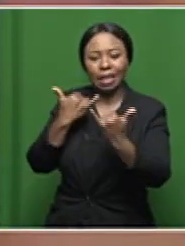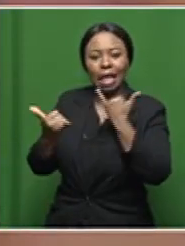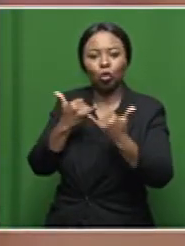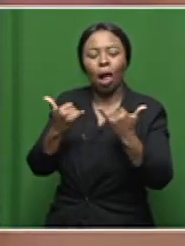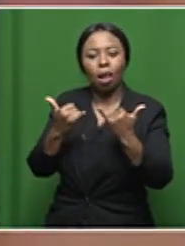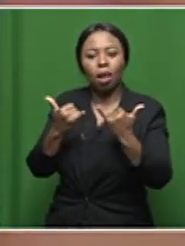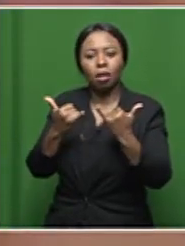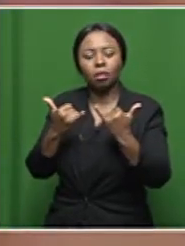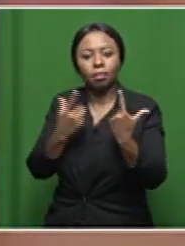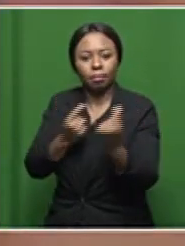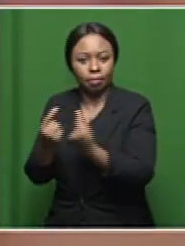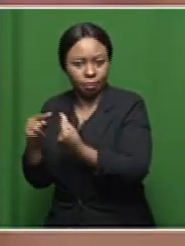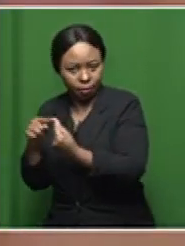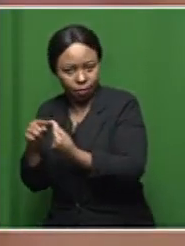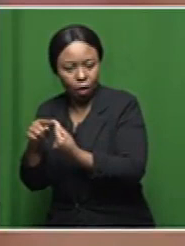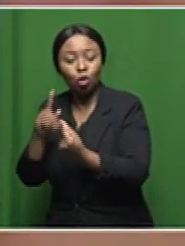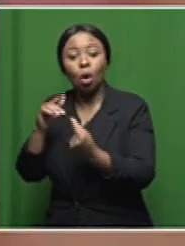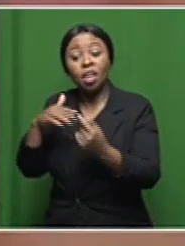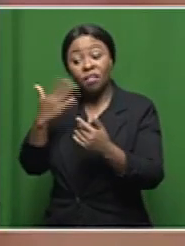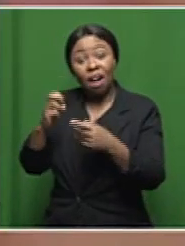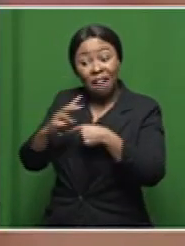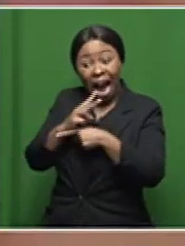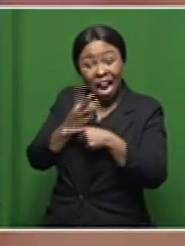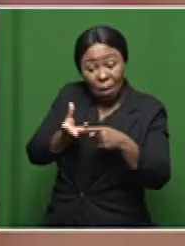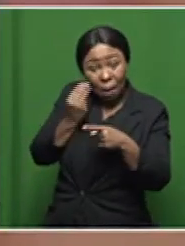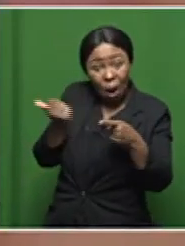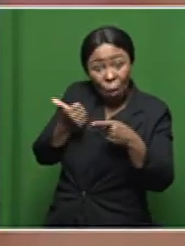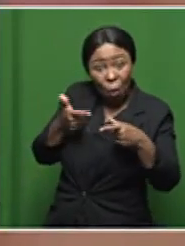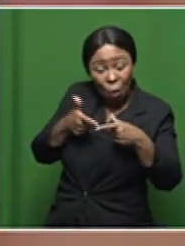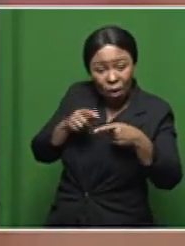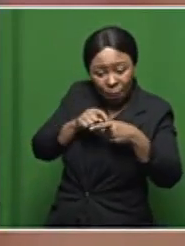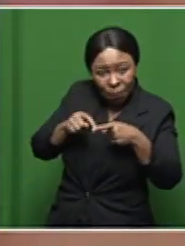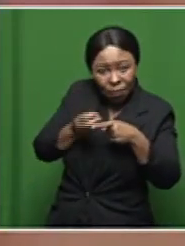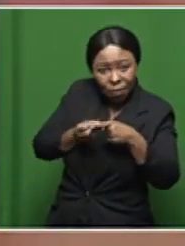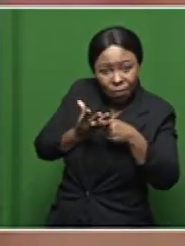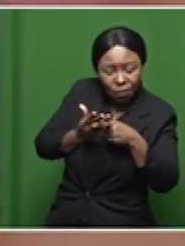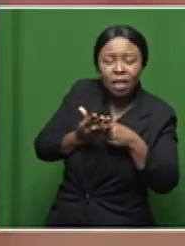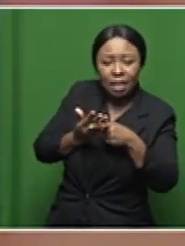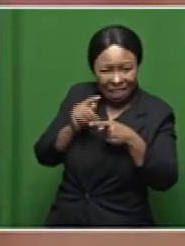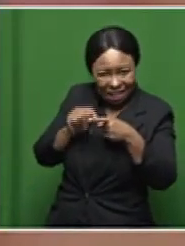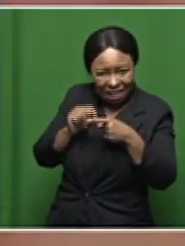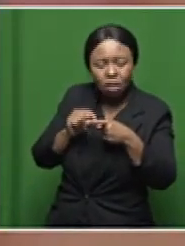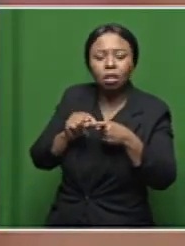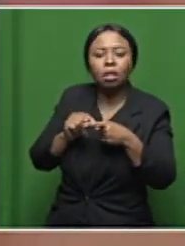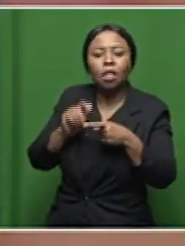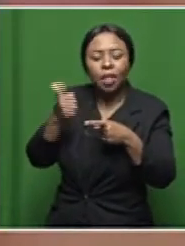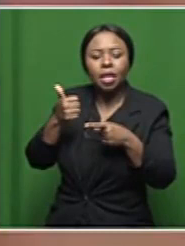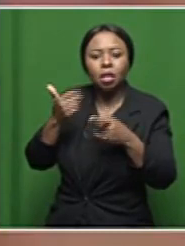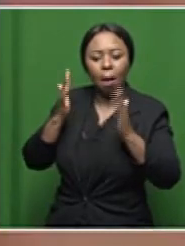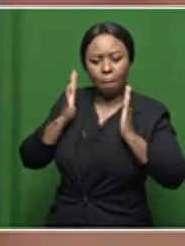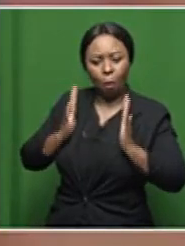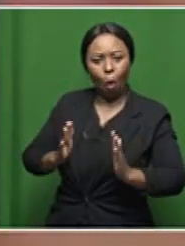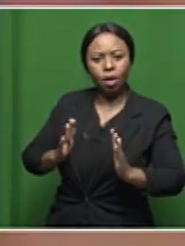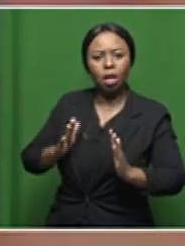but once you have the human papillomavirus, then when you get to a point where, so normally the body will actually